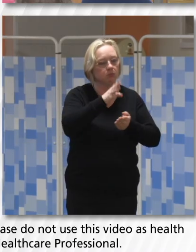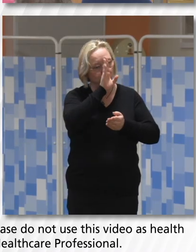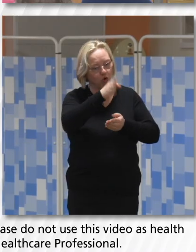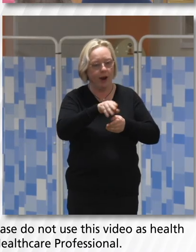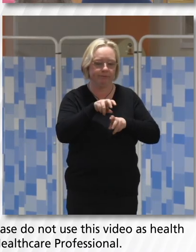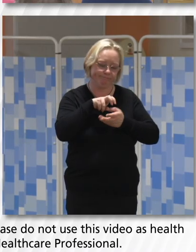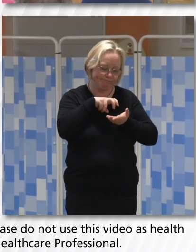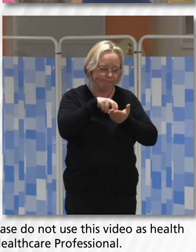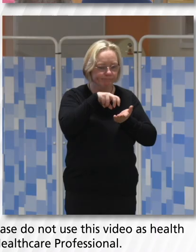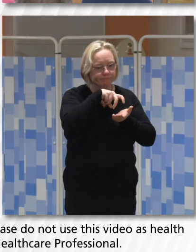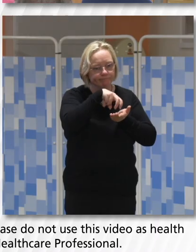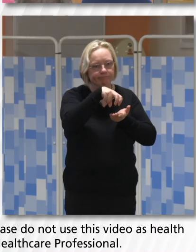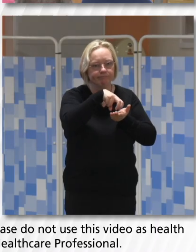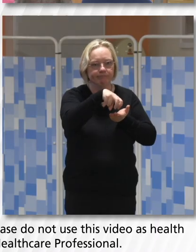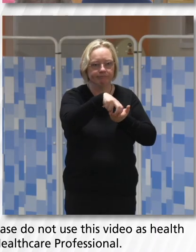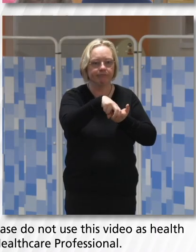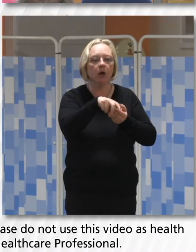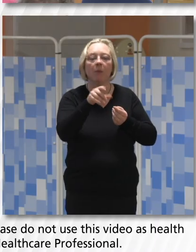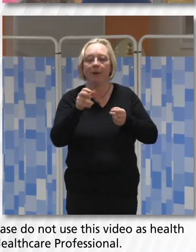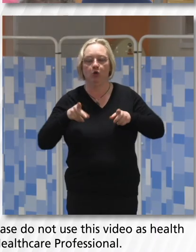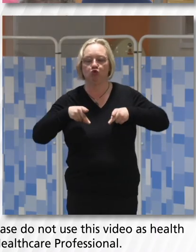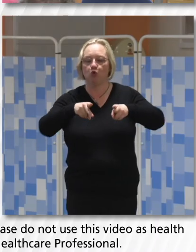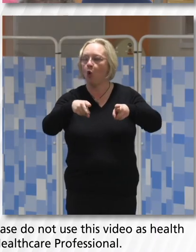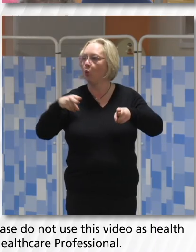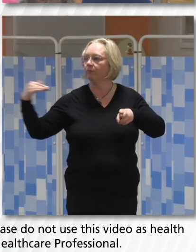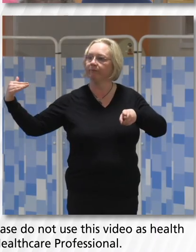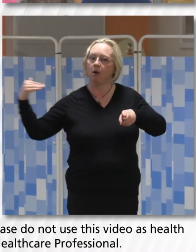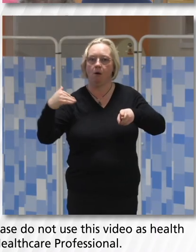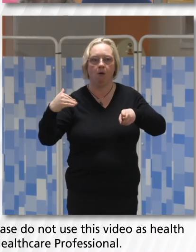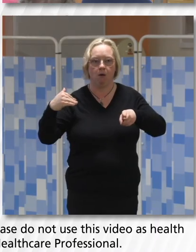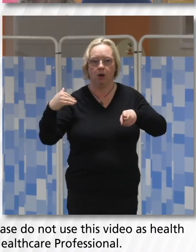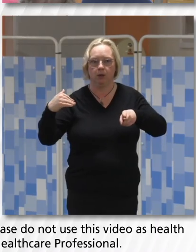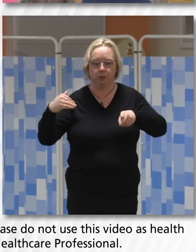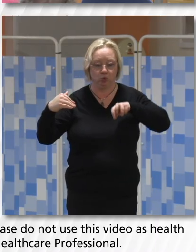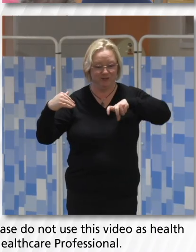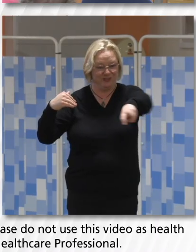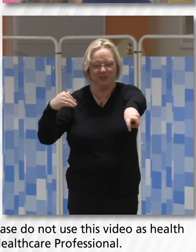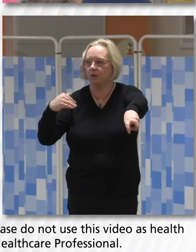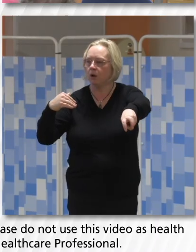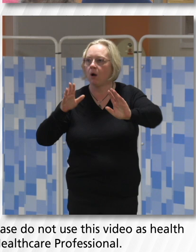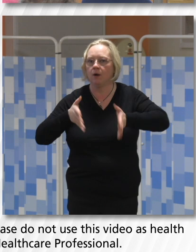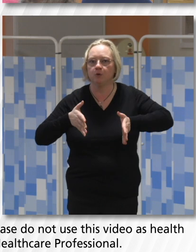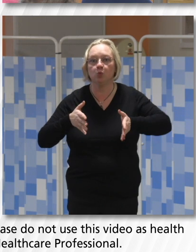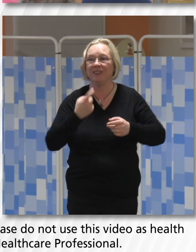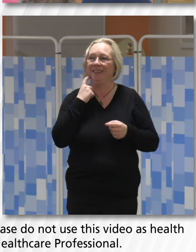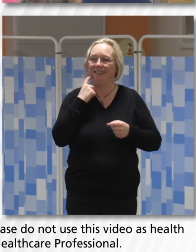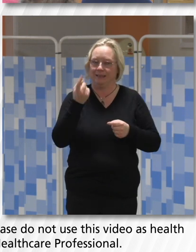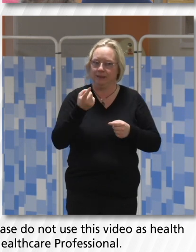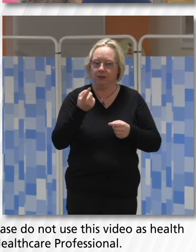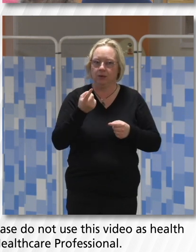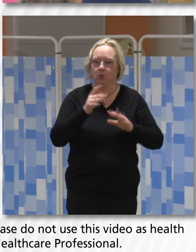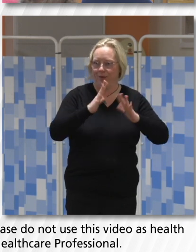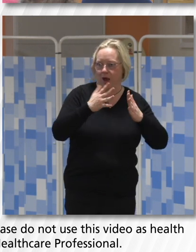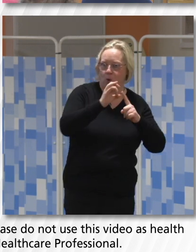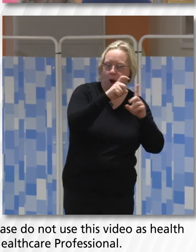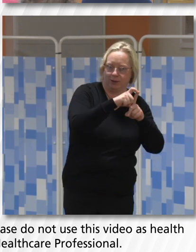suddenly need to run across the road because a lorry's coming, and you can do that easily if you haven't got Parkinson's. But with